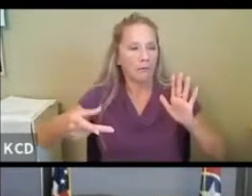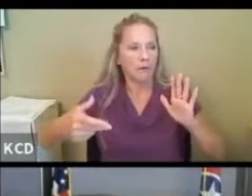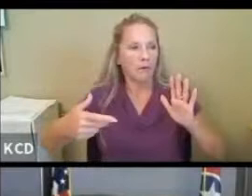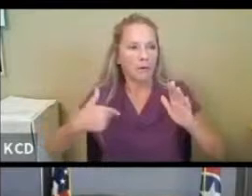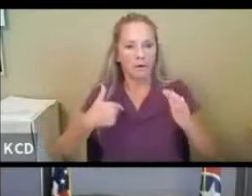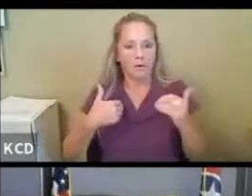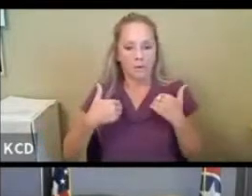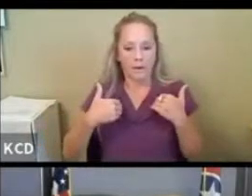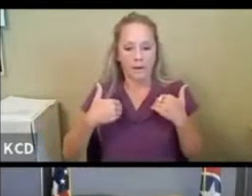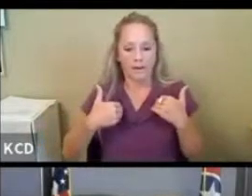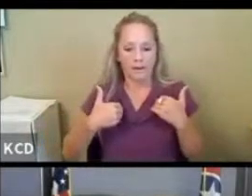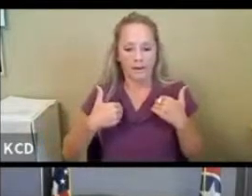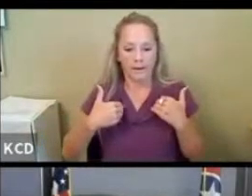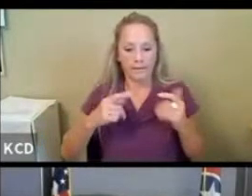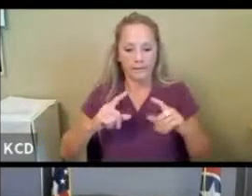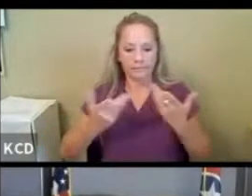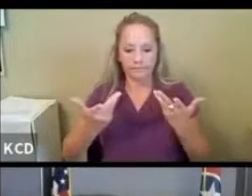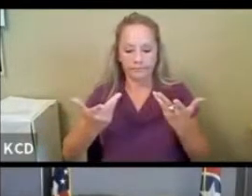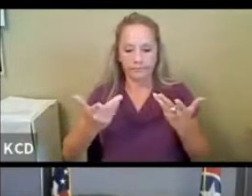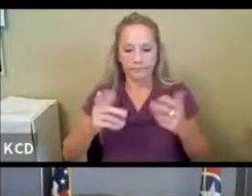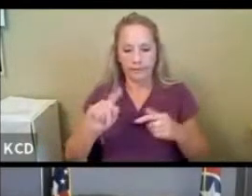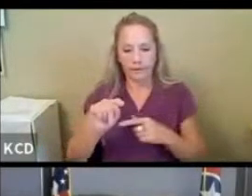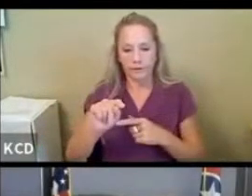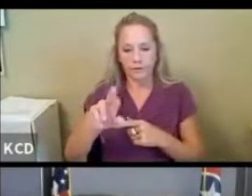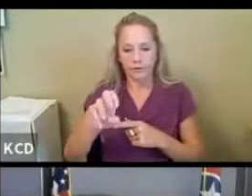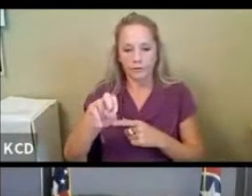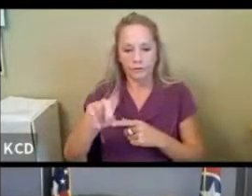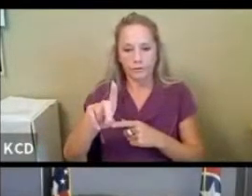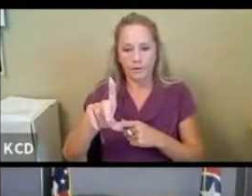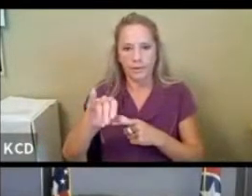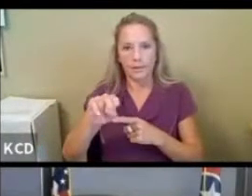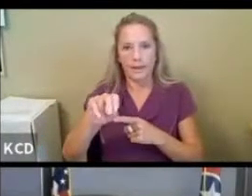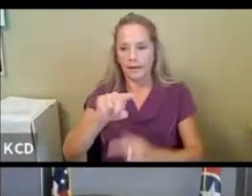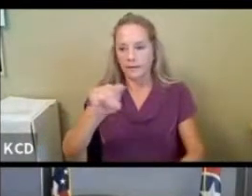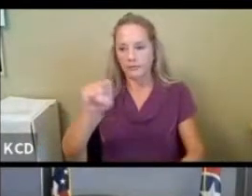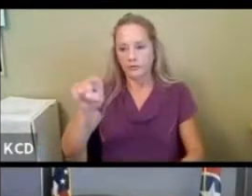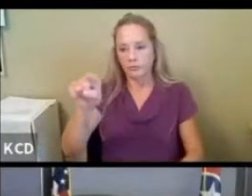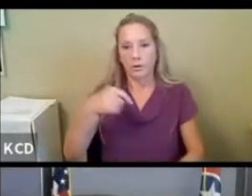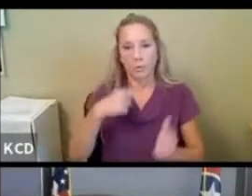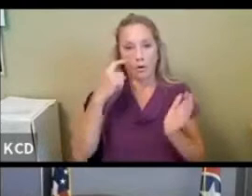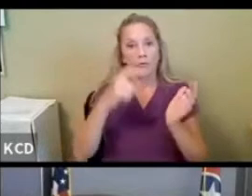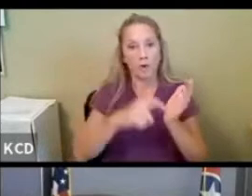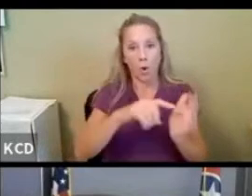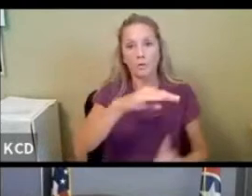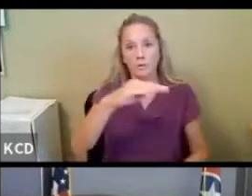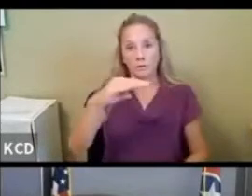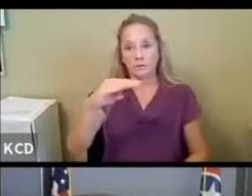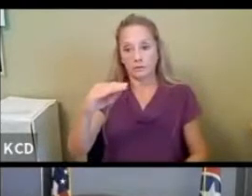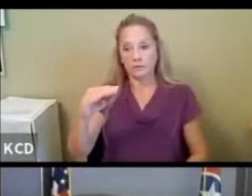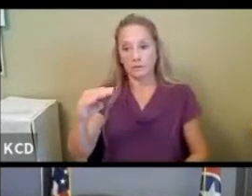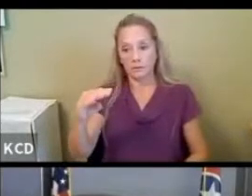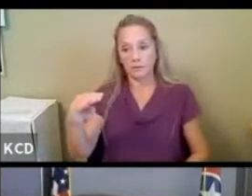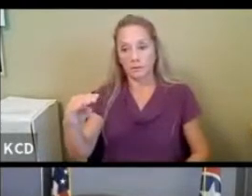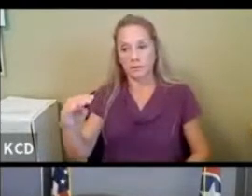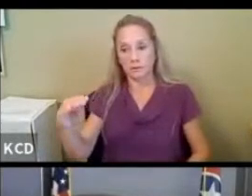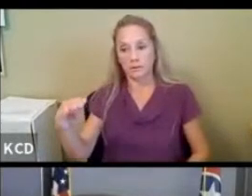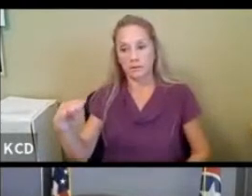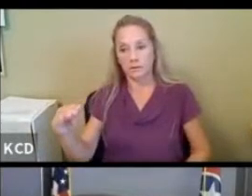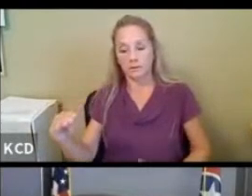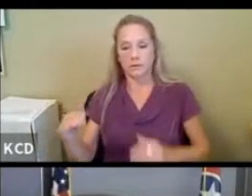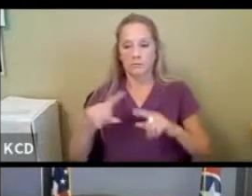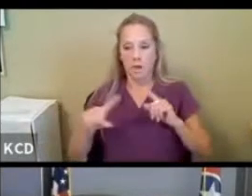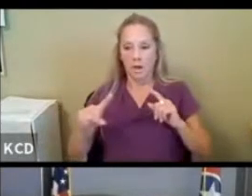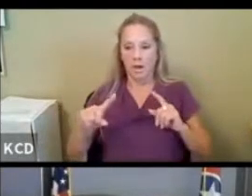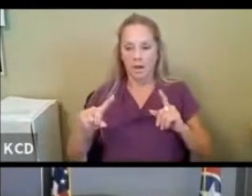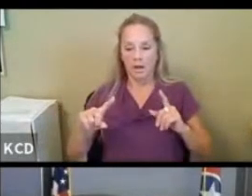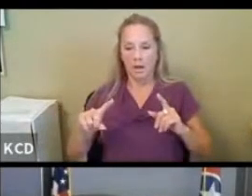thresholds of this trend line. And I agree, it's a trend line. It's not an absolute. That you just go in the reverse order of whatever you did.